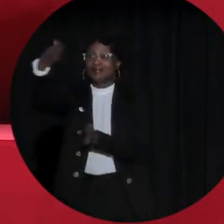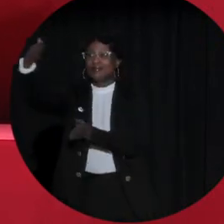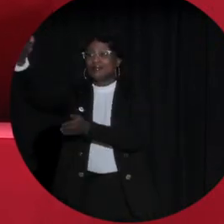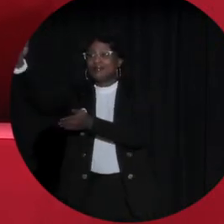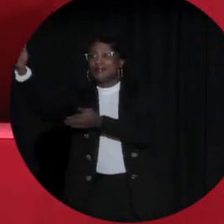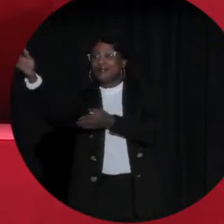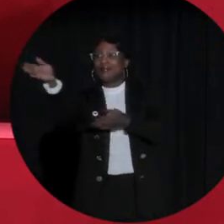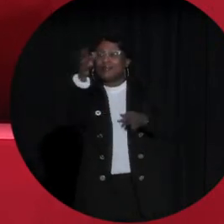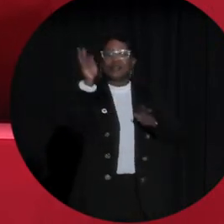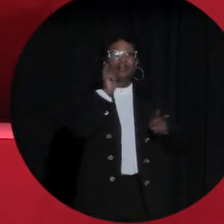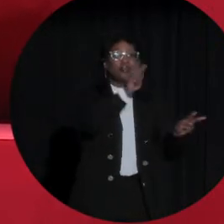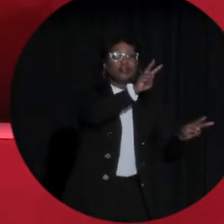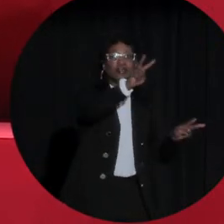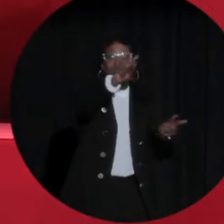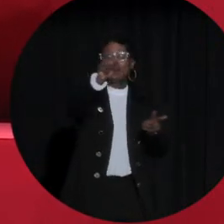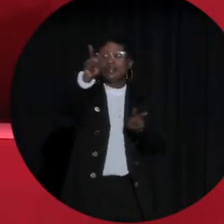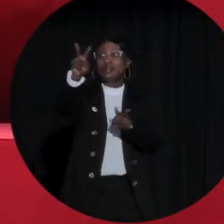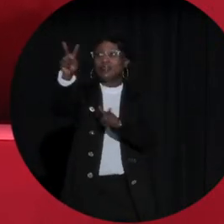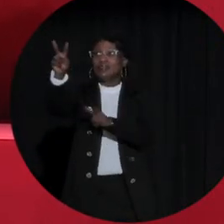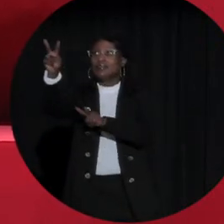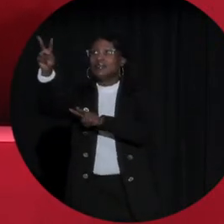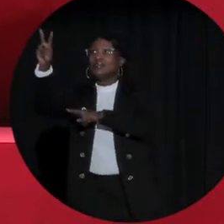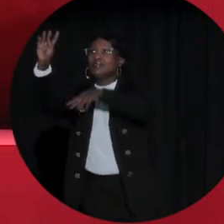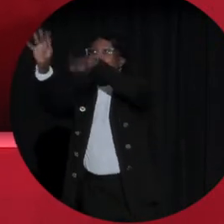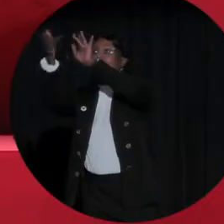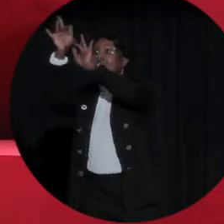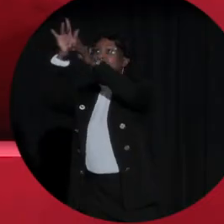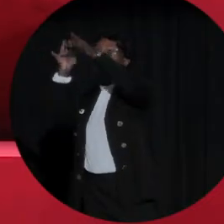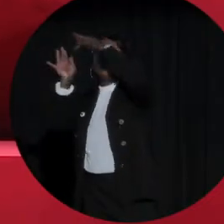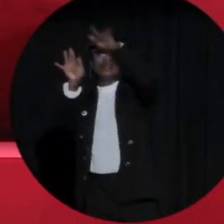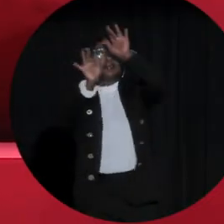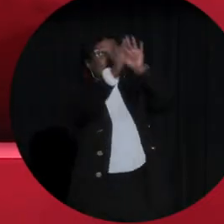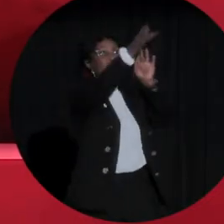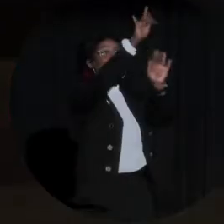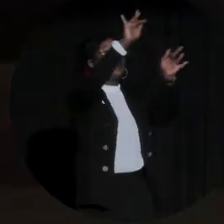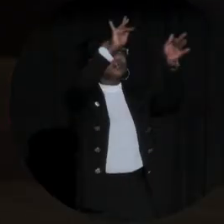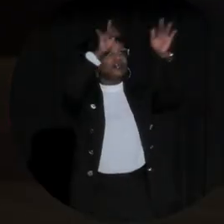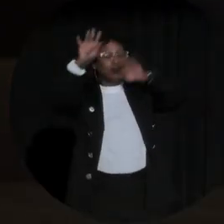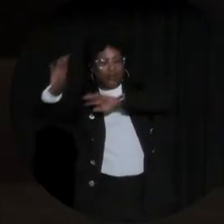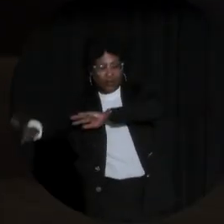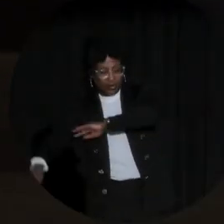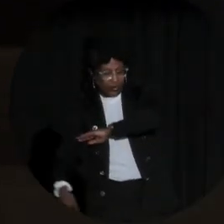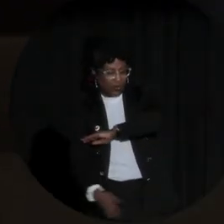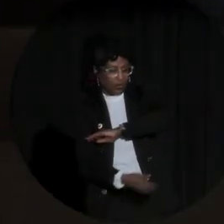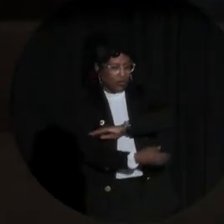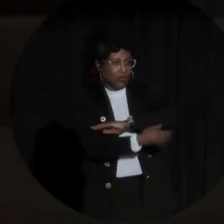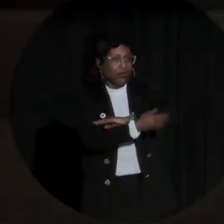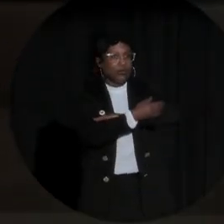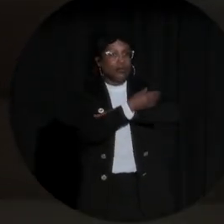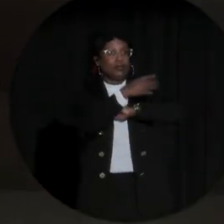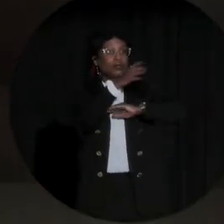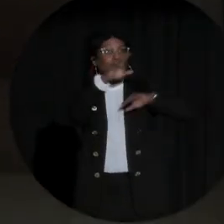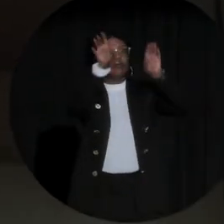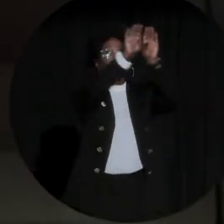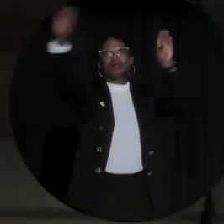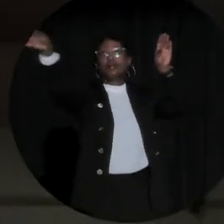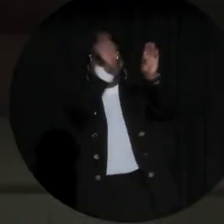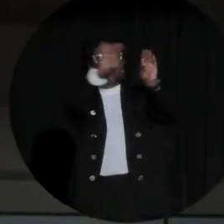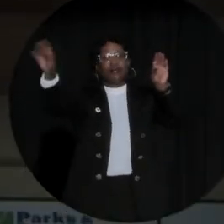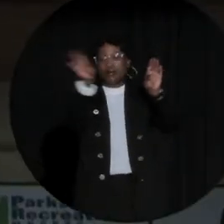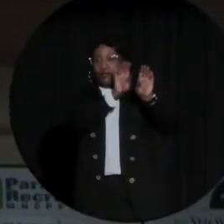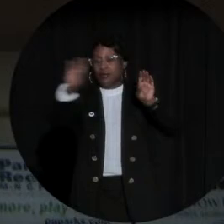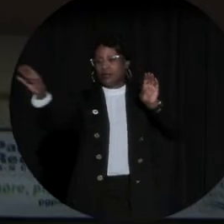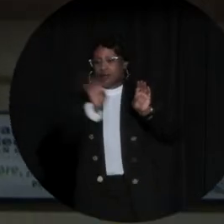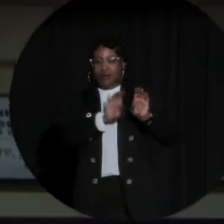the twilight's last gleaming, whose broad stripes and